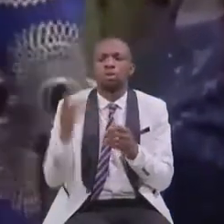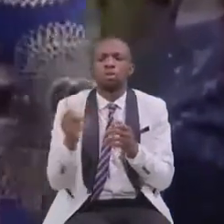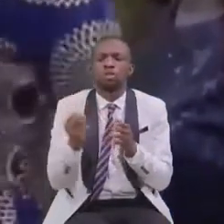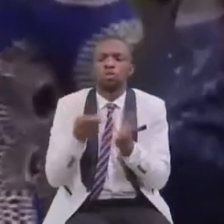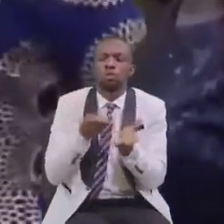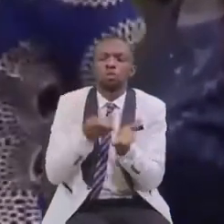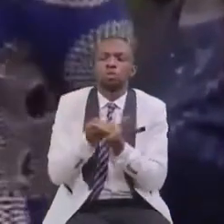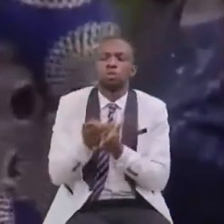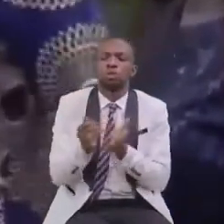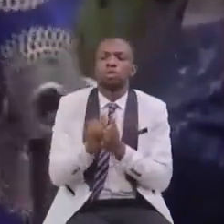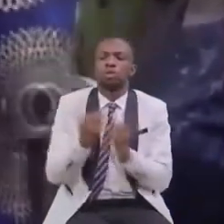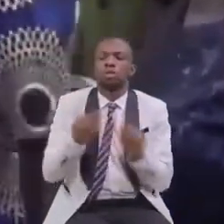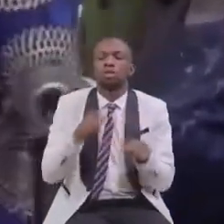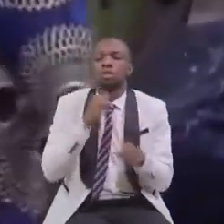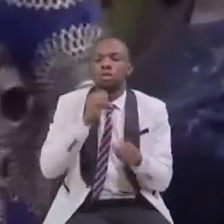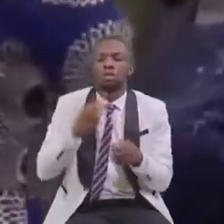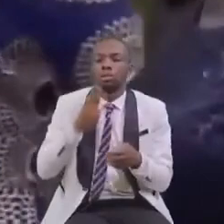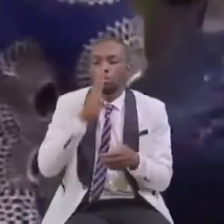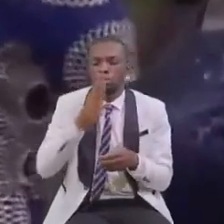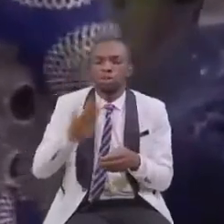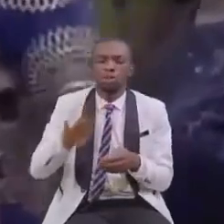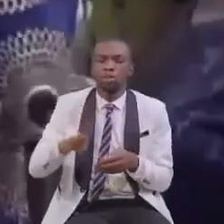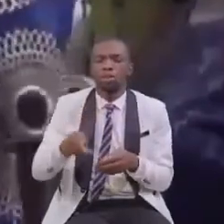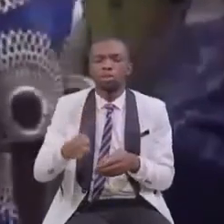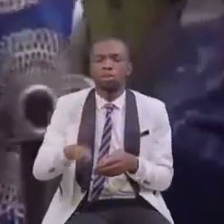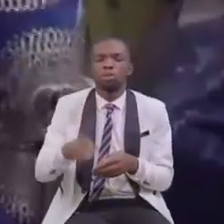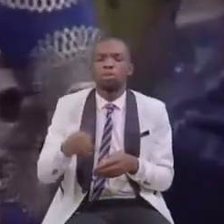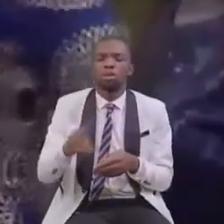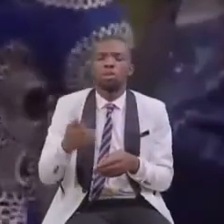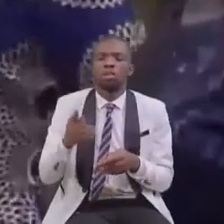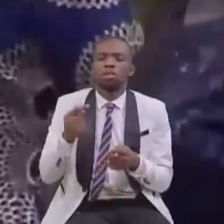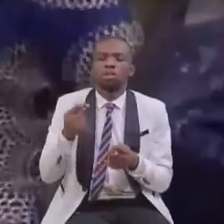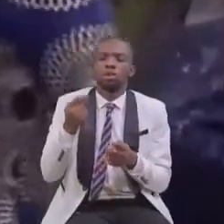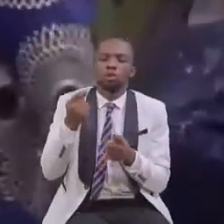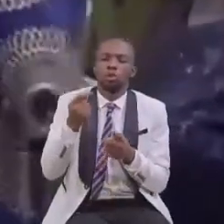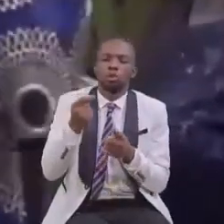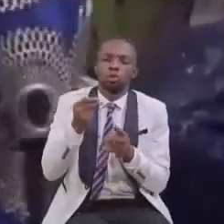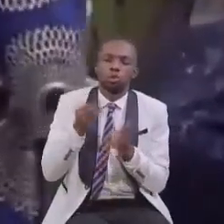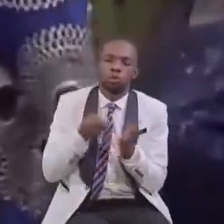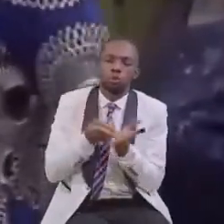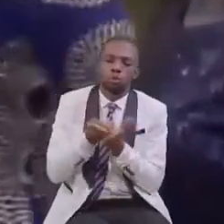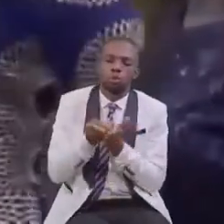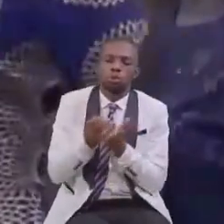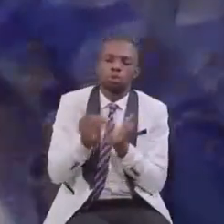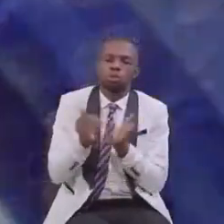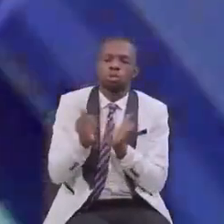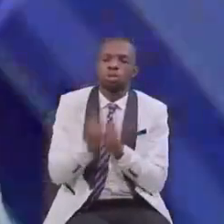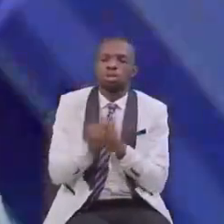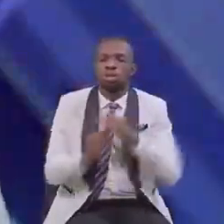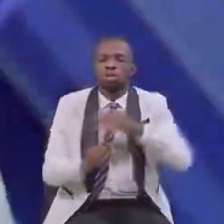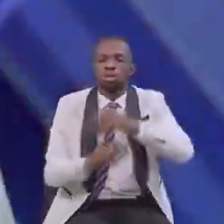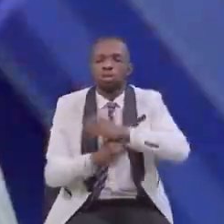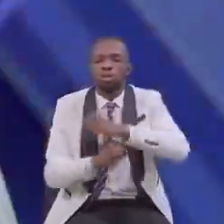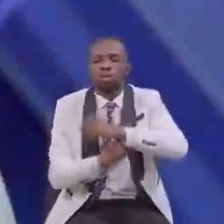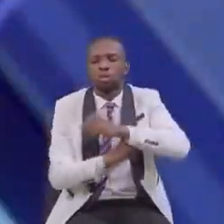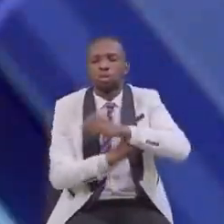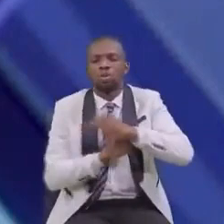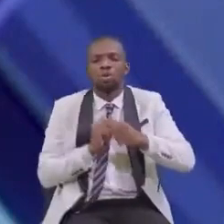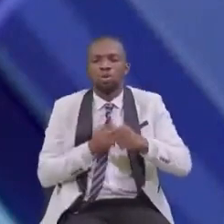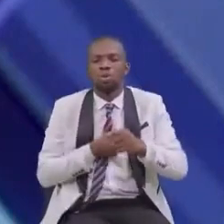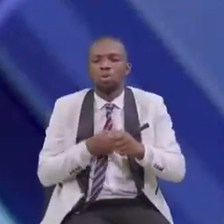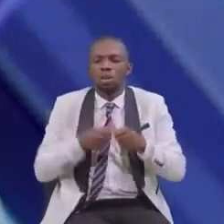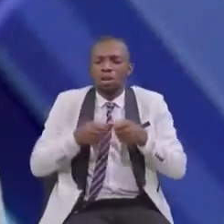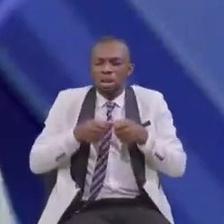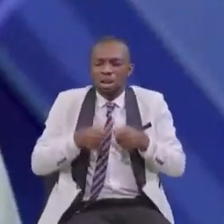free. The truth that upholds us. Watch over the truth. Speak the truth. Abide by the